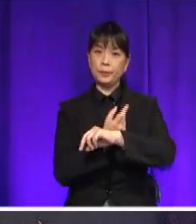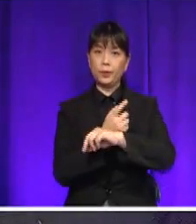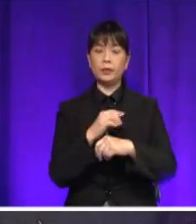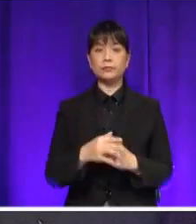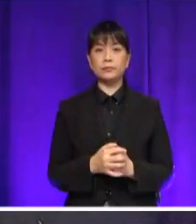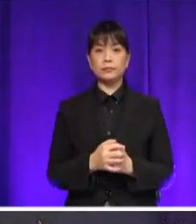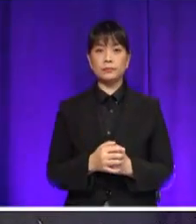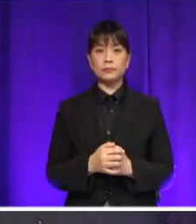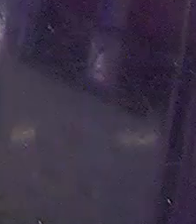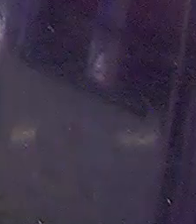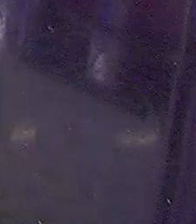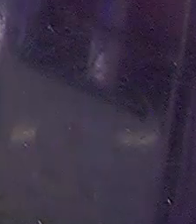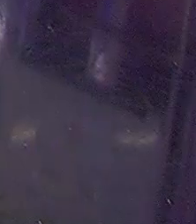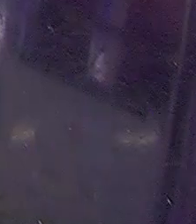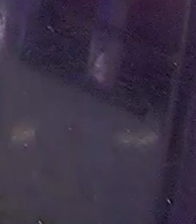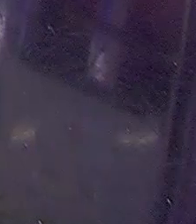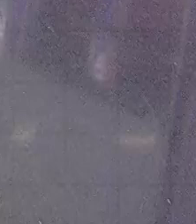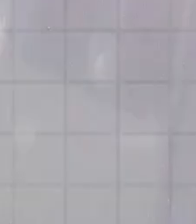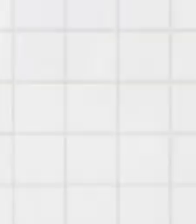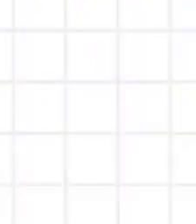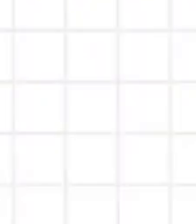DidikTV KPM.